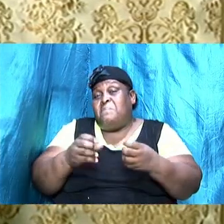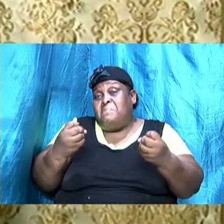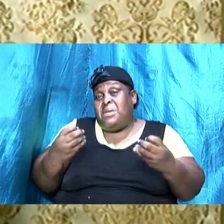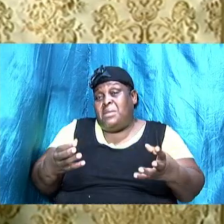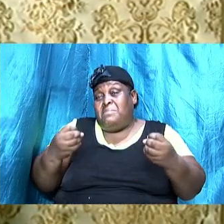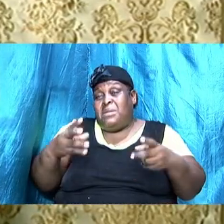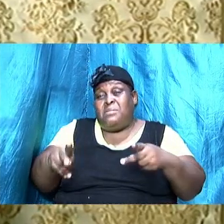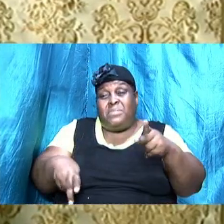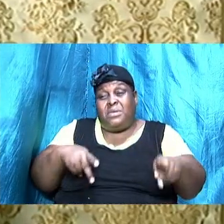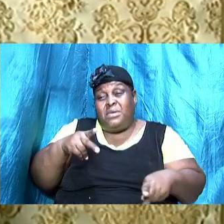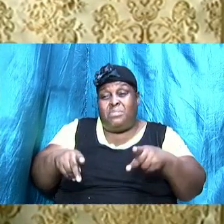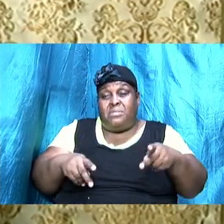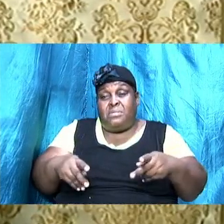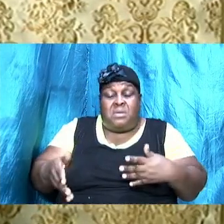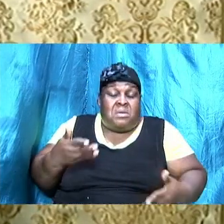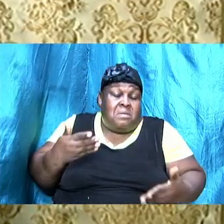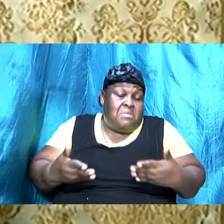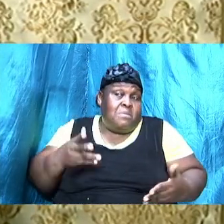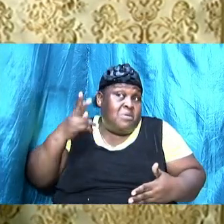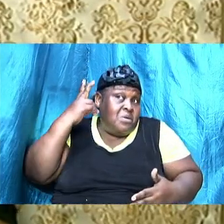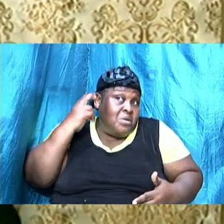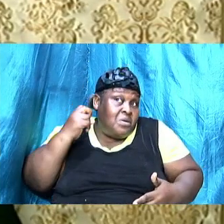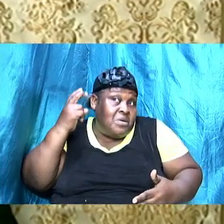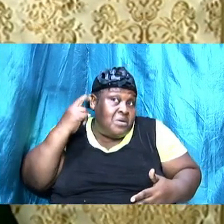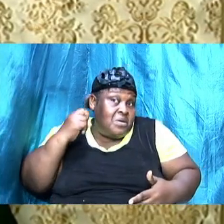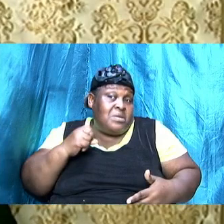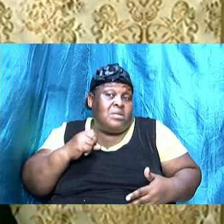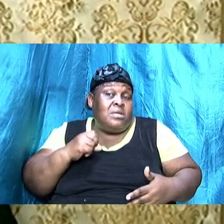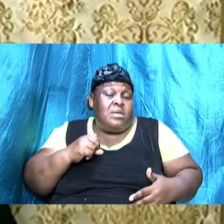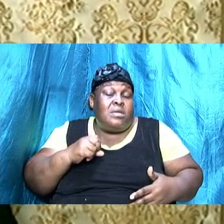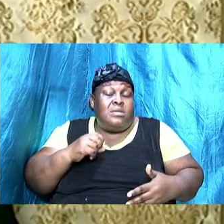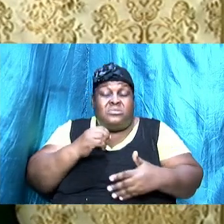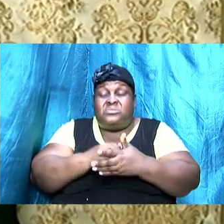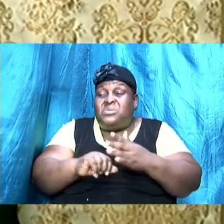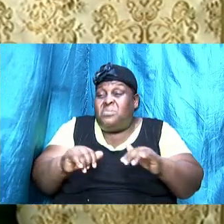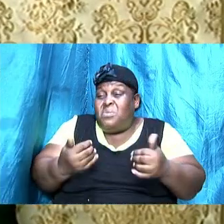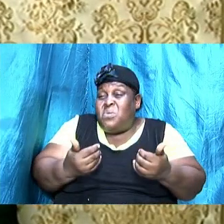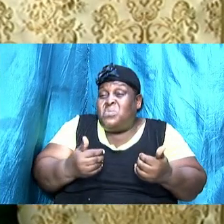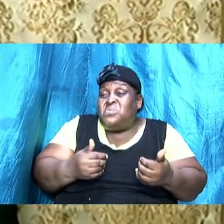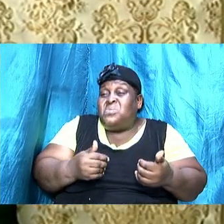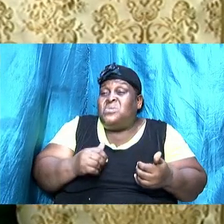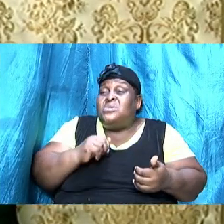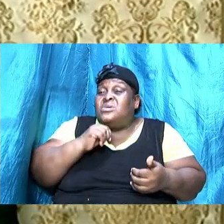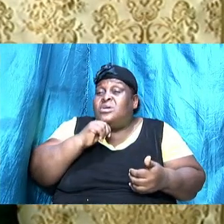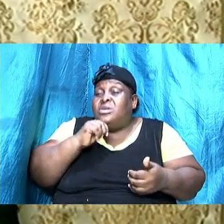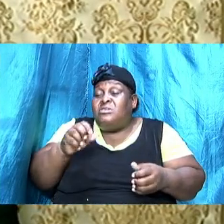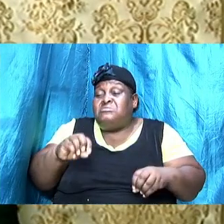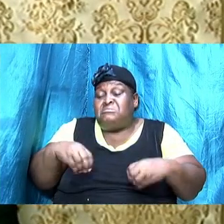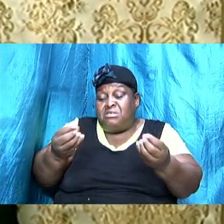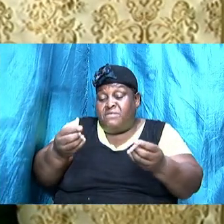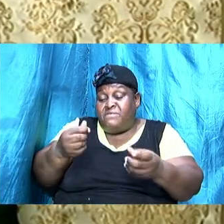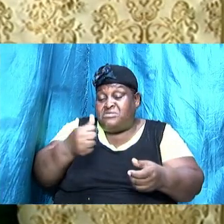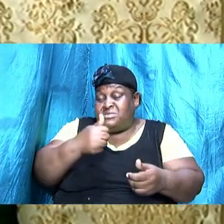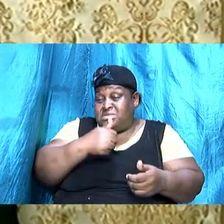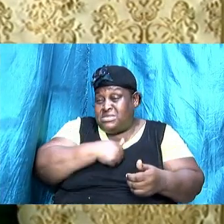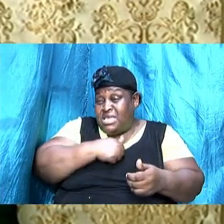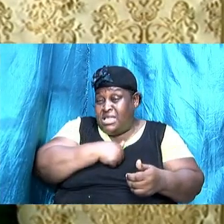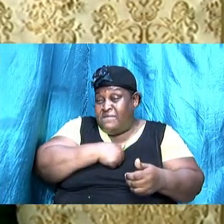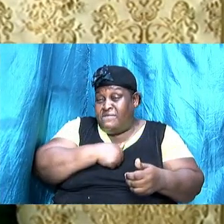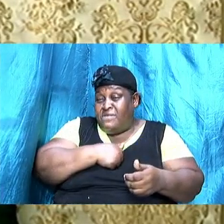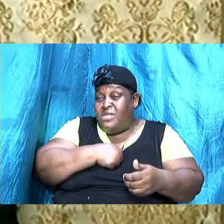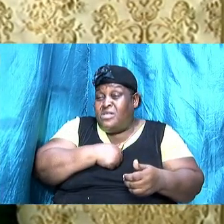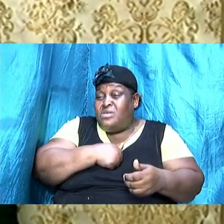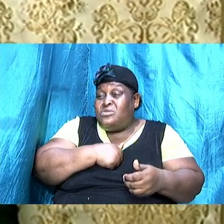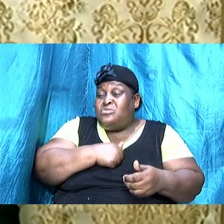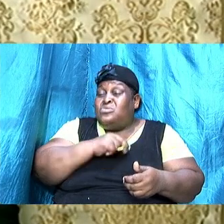somehow have not given ourselves to pursuing solutions using these